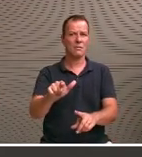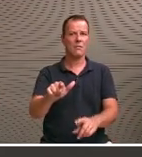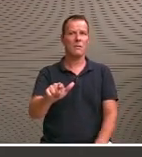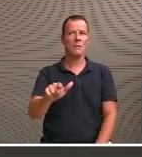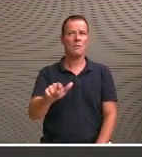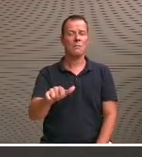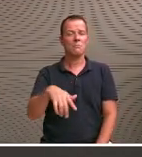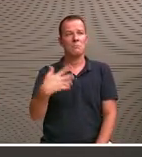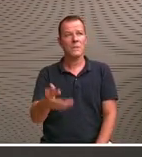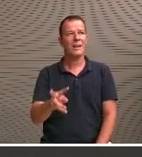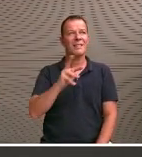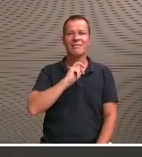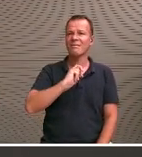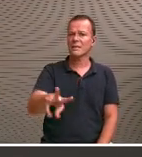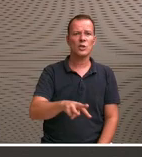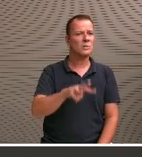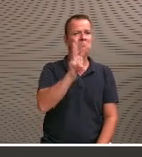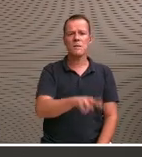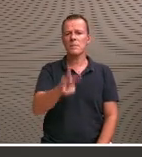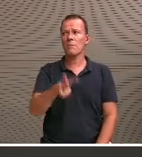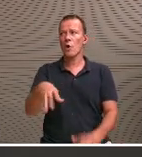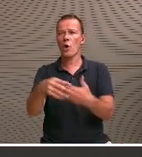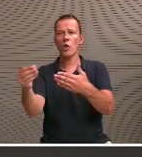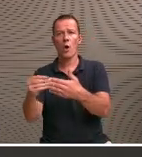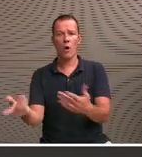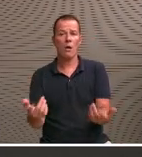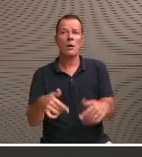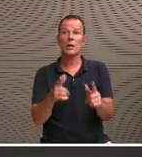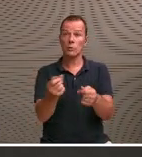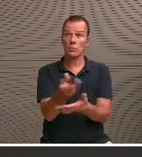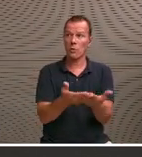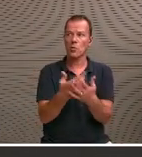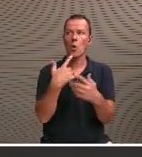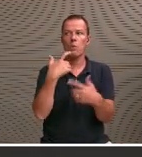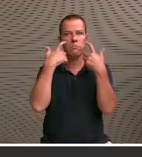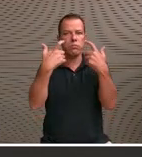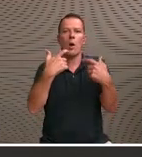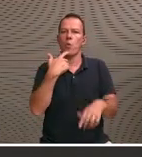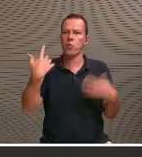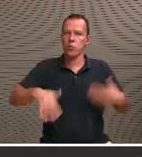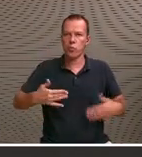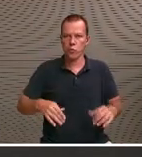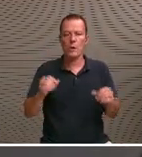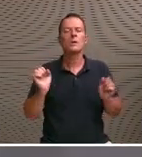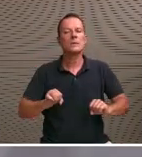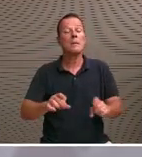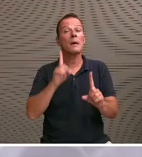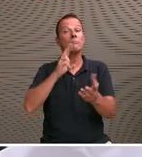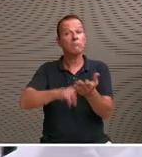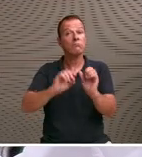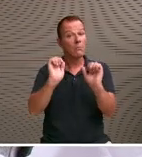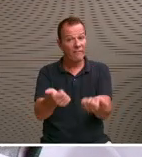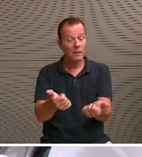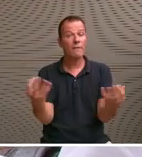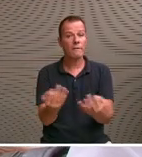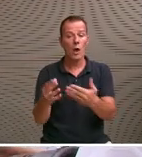assets under management. And not only are these businesses going to be large, but they're going to be valuable. Sustainability leaders in their sector typically